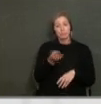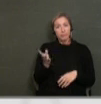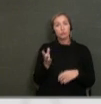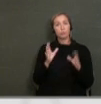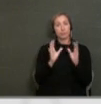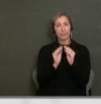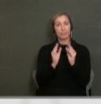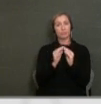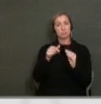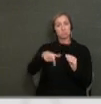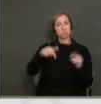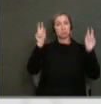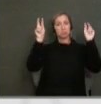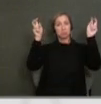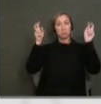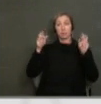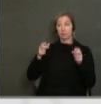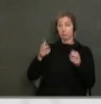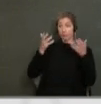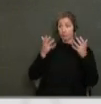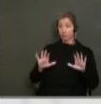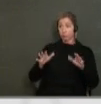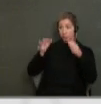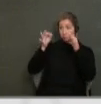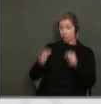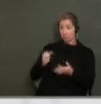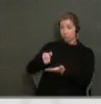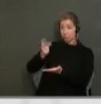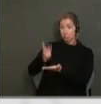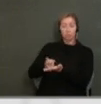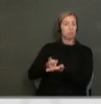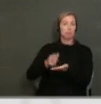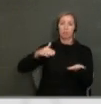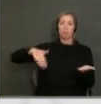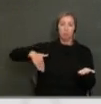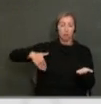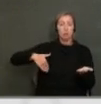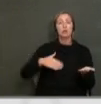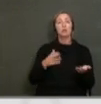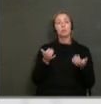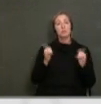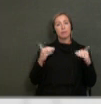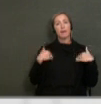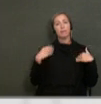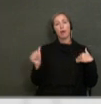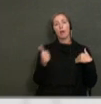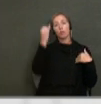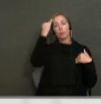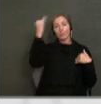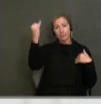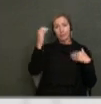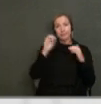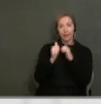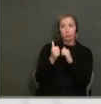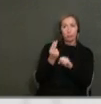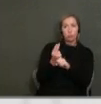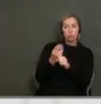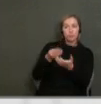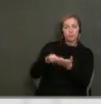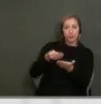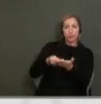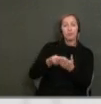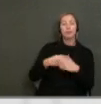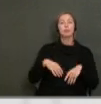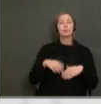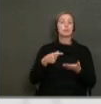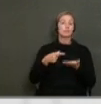deal. They have different ideas, perhaps, on how to utilize these dollars. So that discussion will